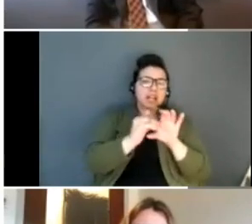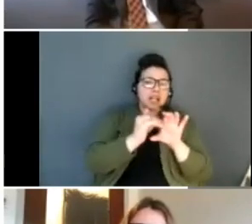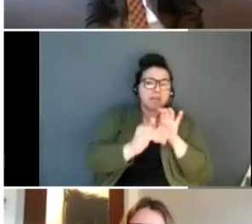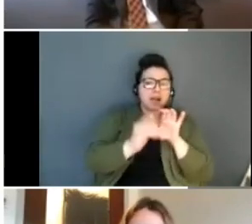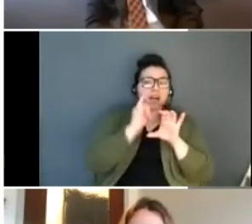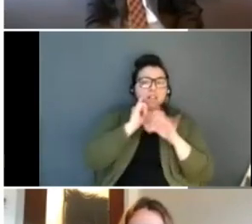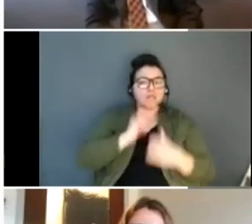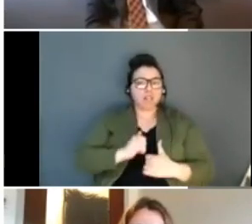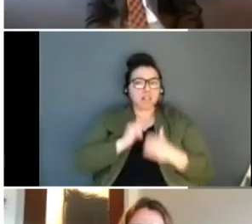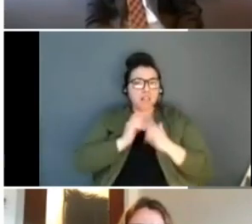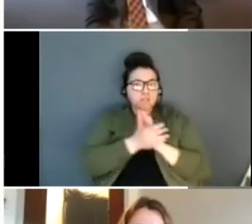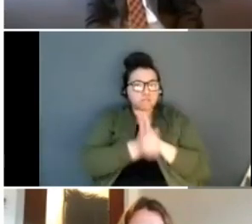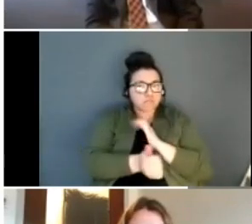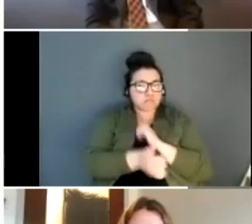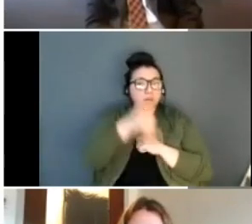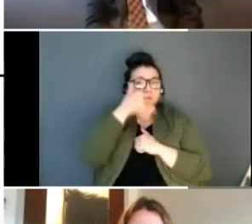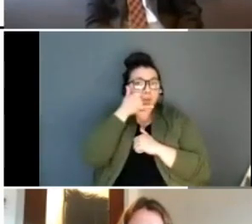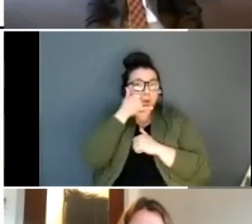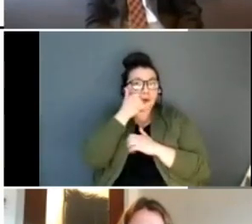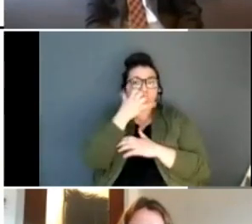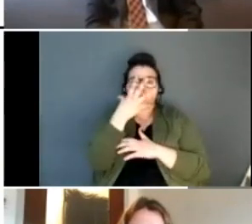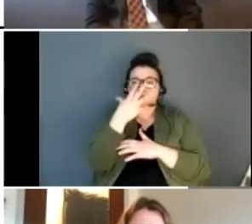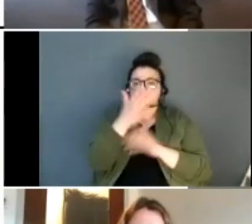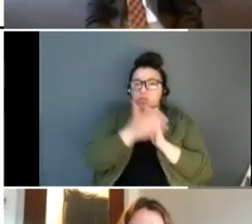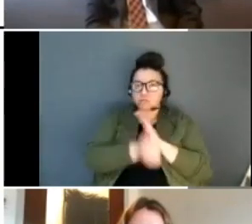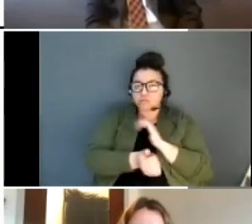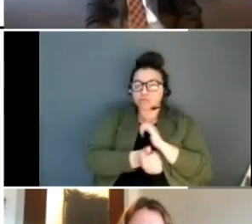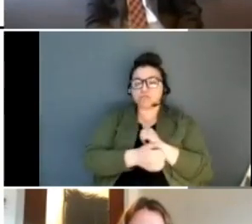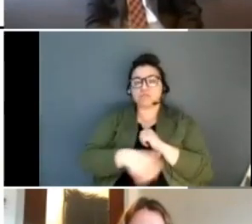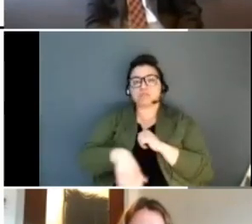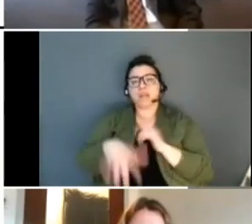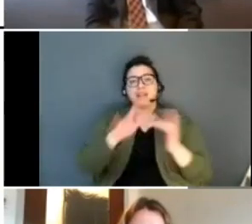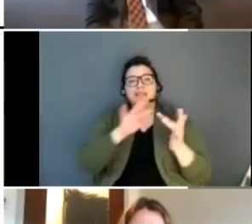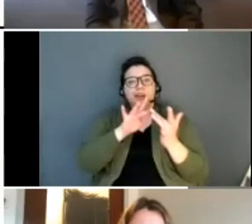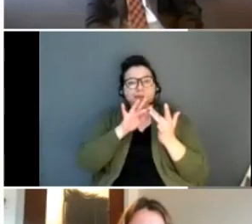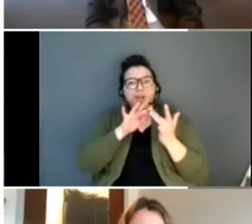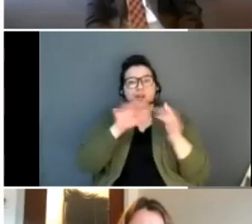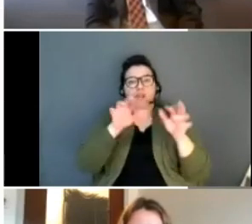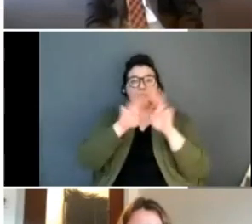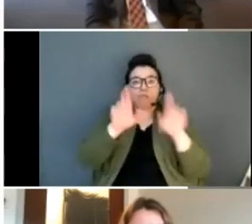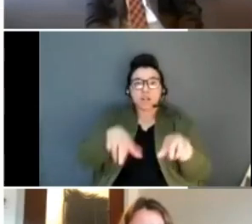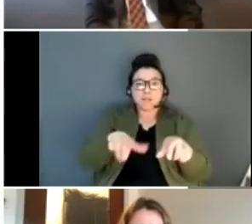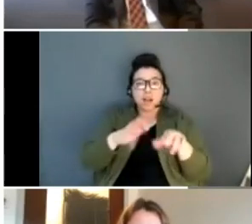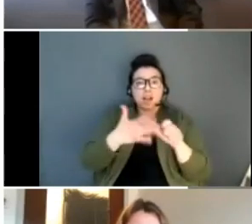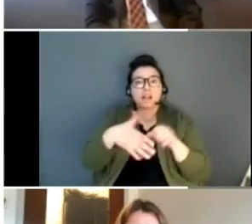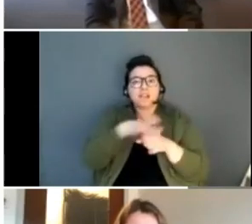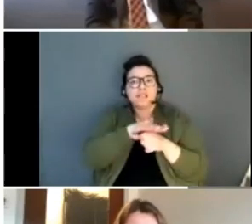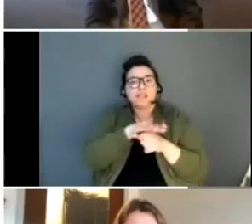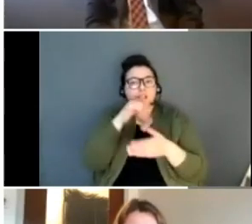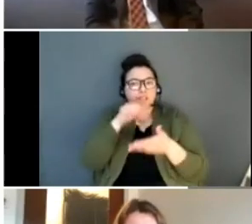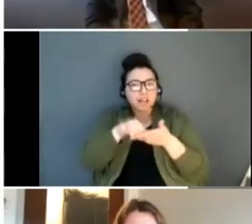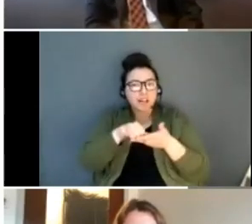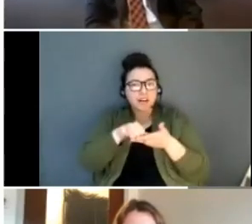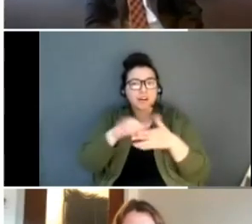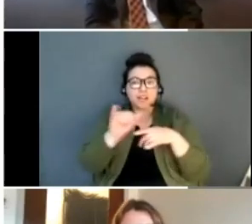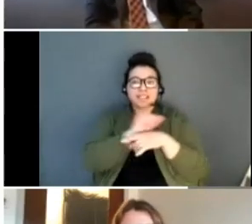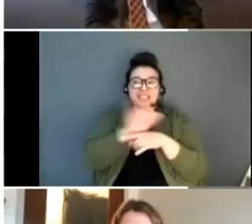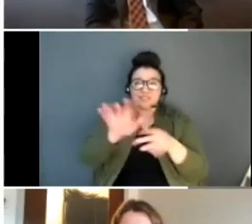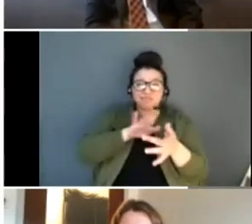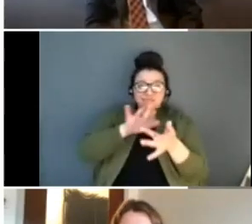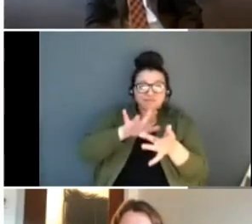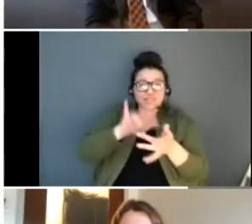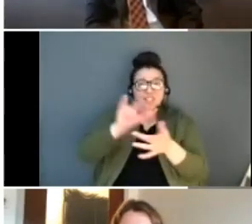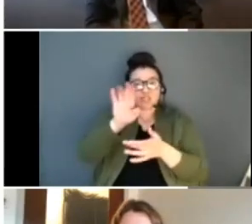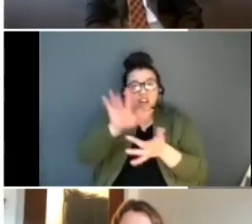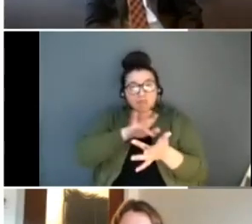life skills, phone and video etiquette skills, networking, resumes, cover letters, internship outreach, job outreach,